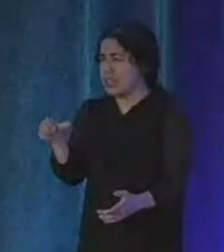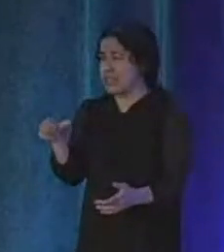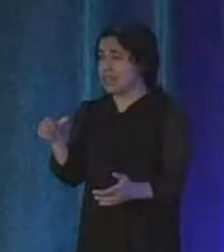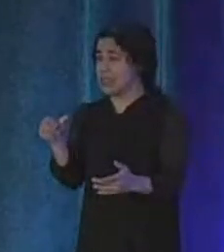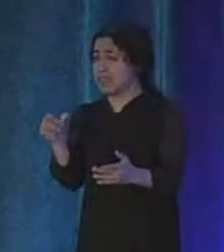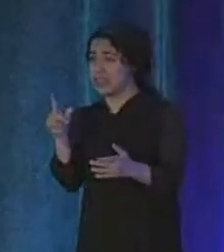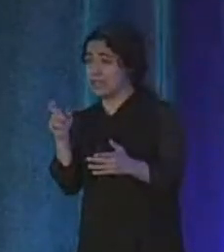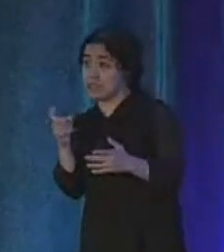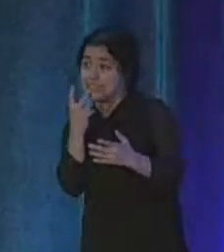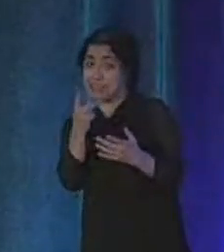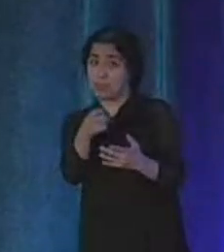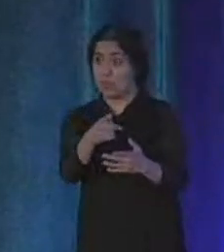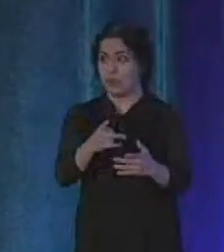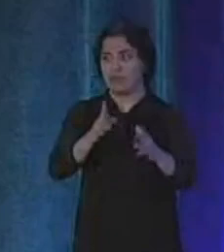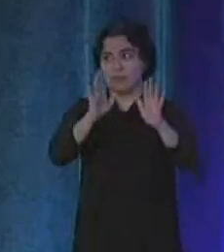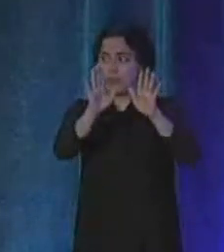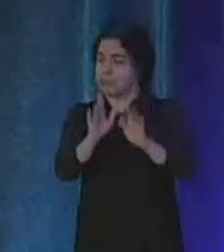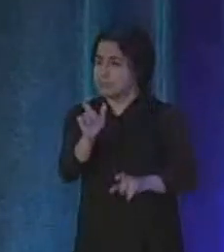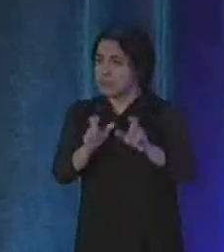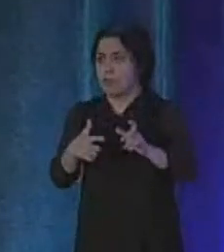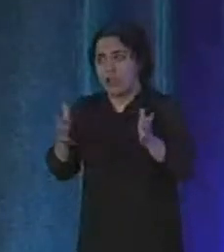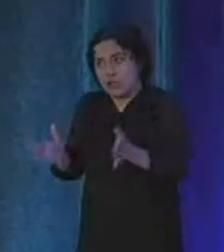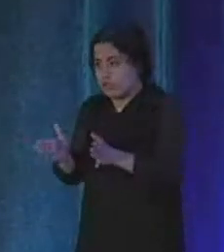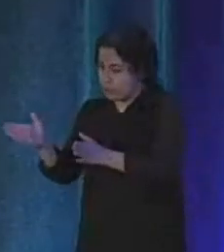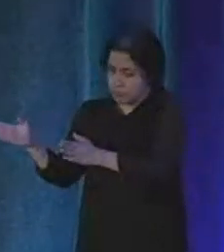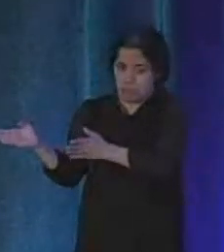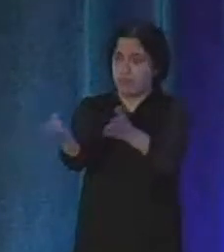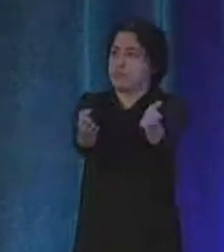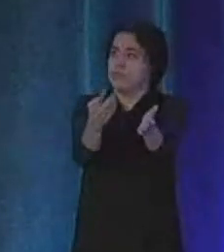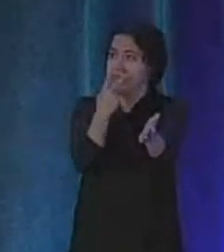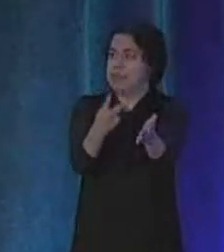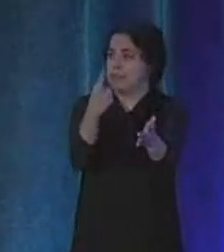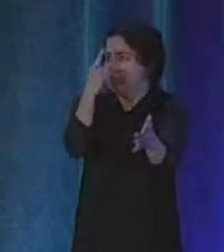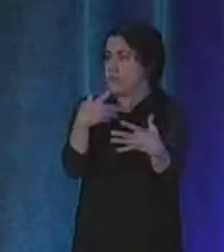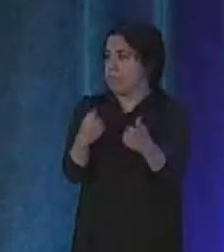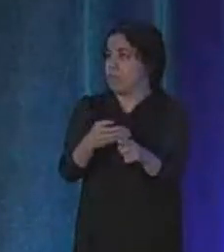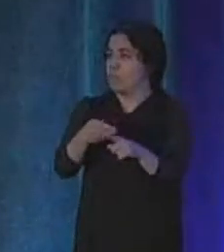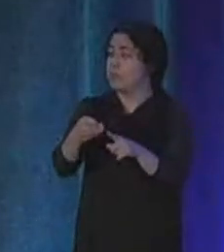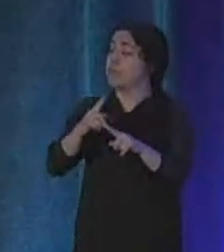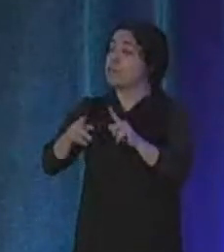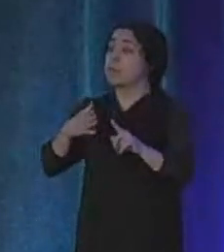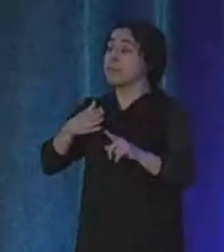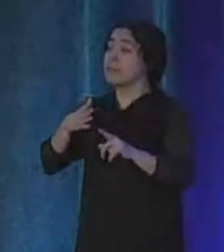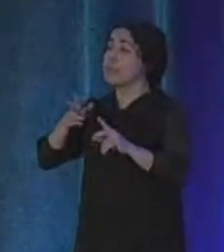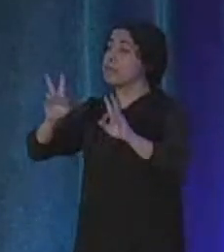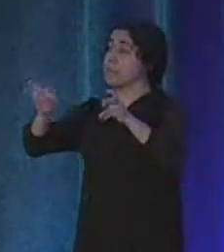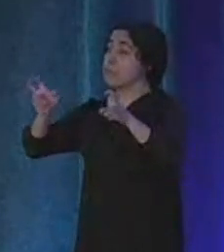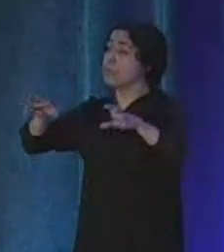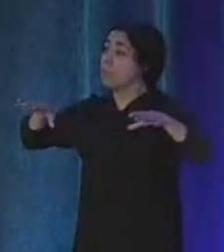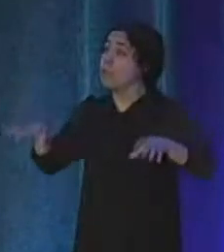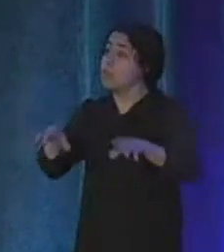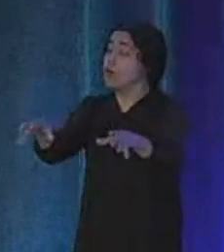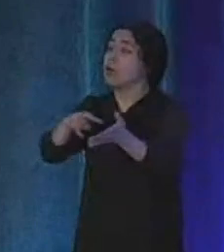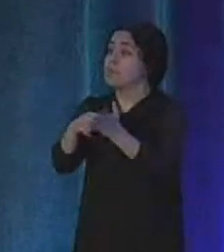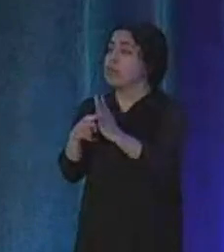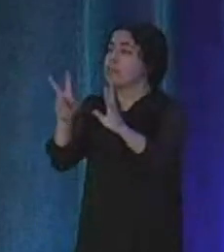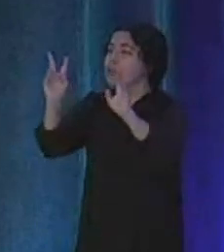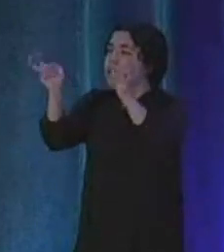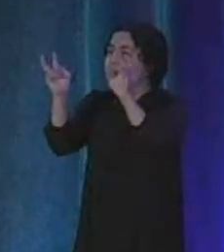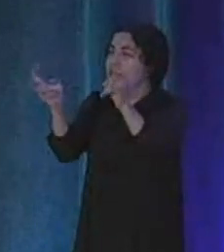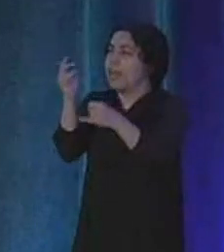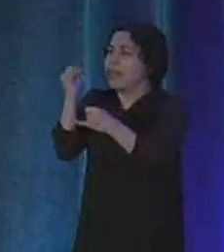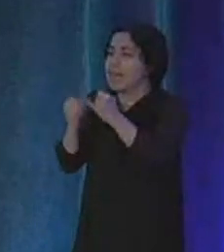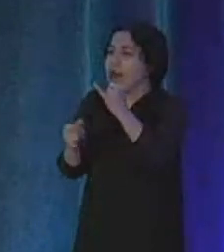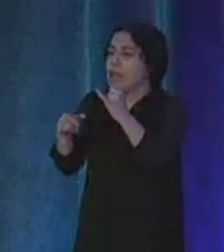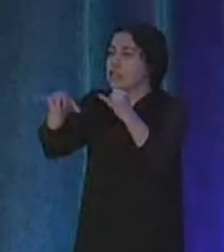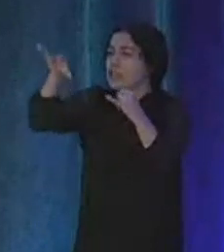those fine folks, I strongly encourage you to do so. Performance is about getting all those last drops and really